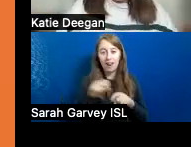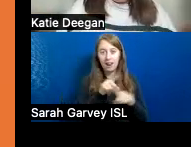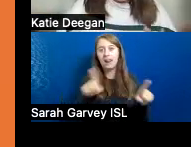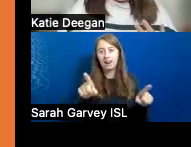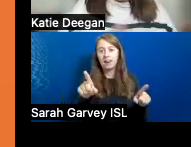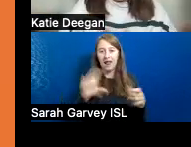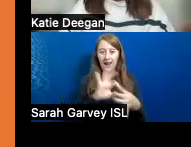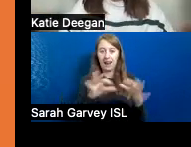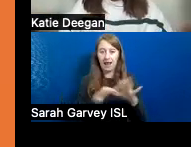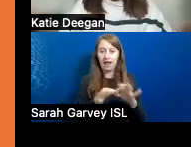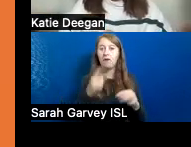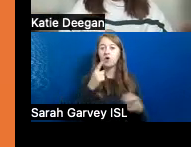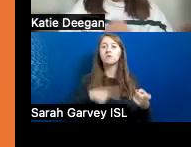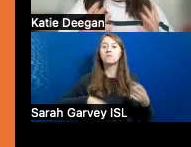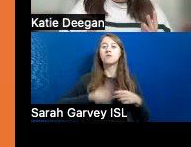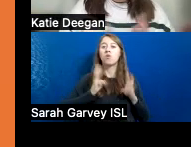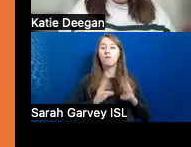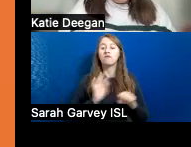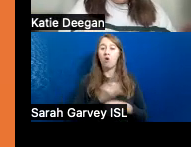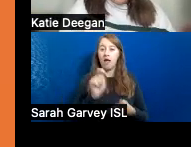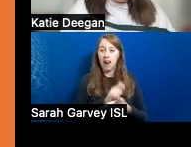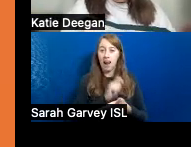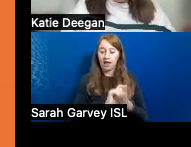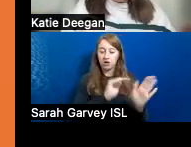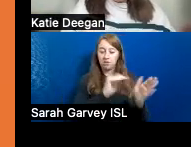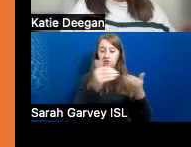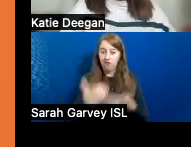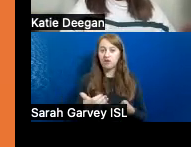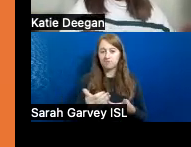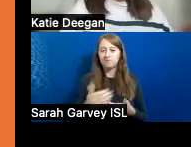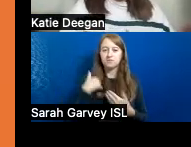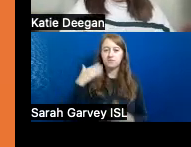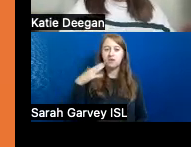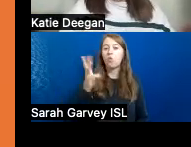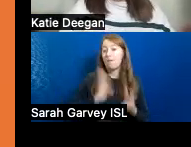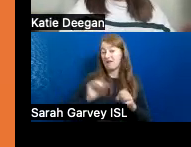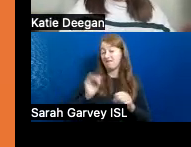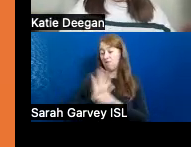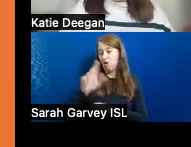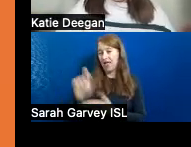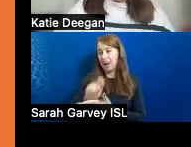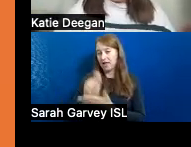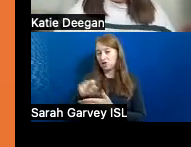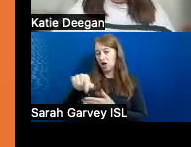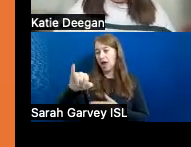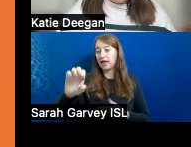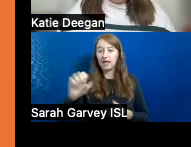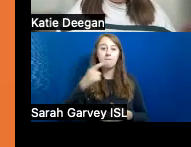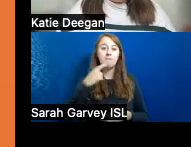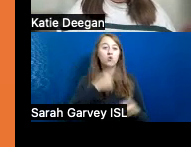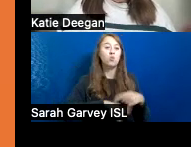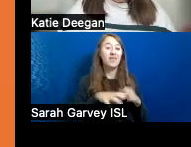that Women for Election provide, so our website is womenforelection.ie, but we also have a really cool resource